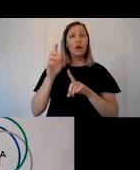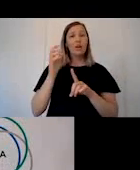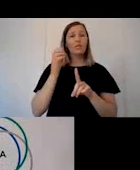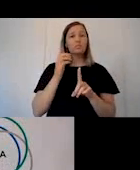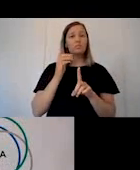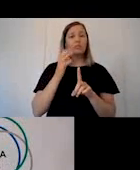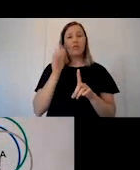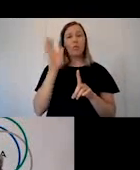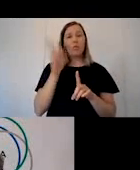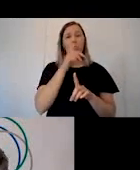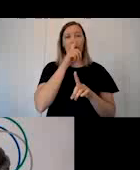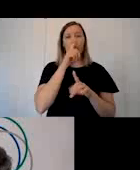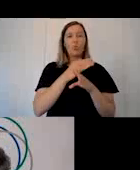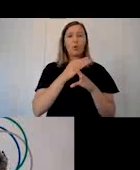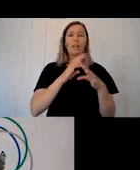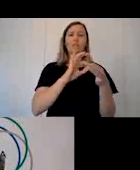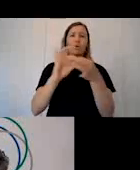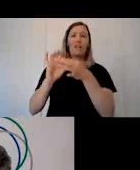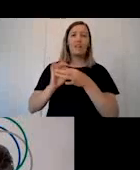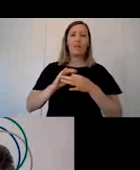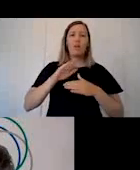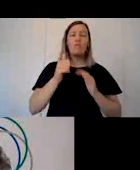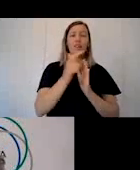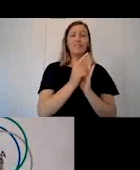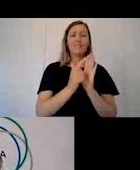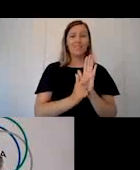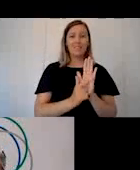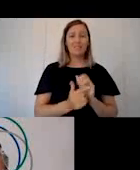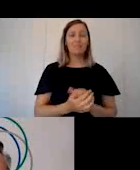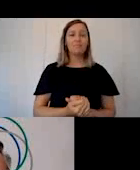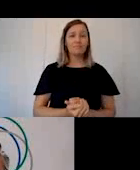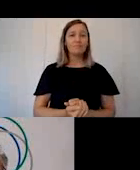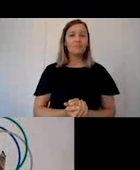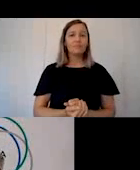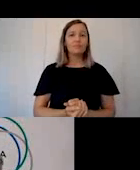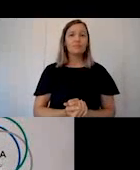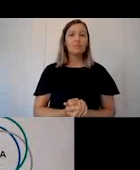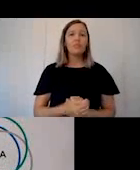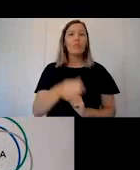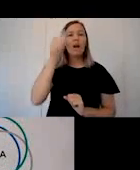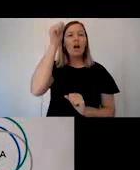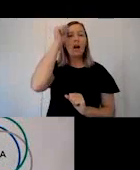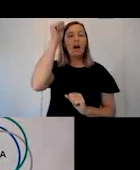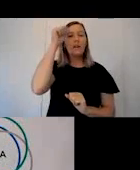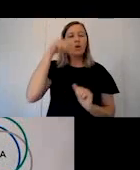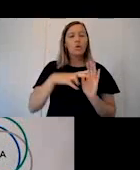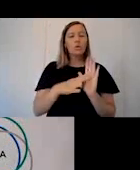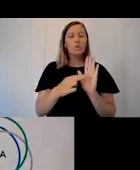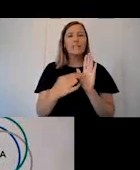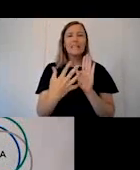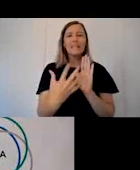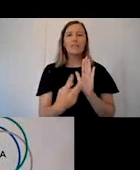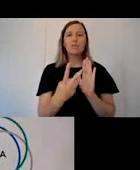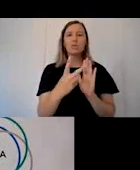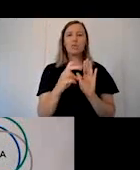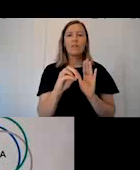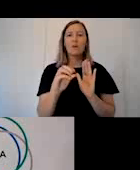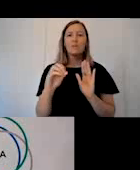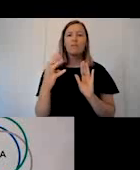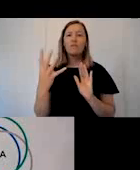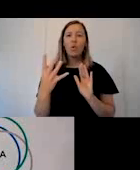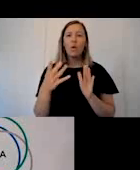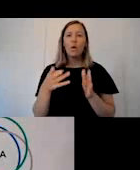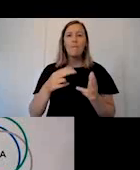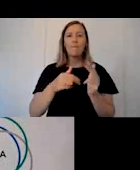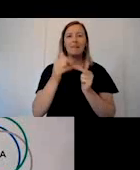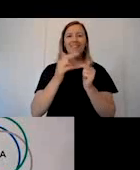important legislation. And the only final comment I had, I know in New Zealand, I've said before, you've got the 2004 Building Act,